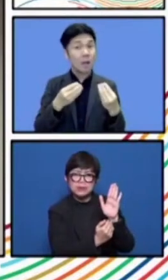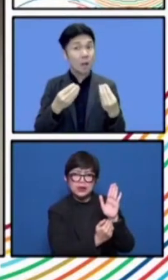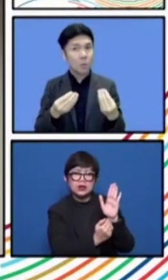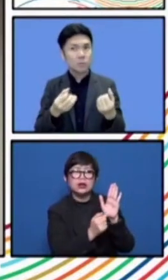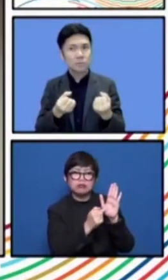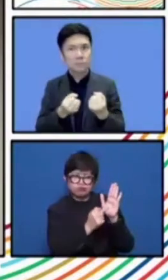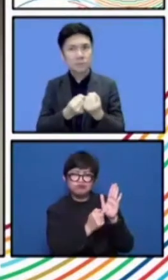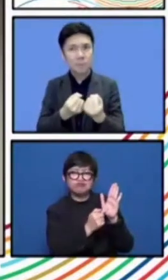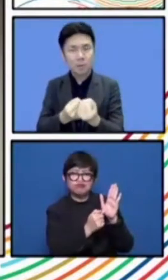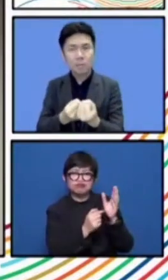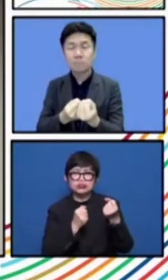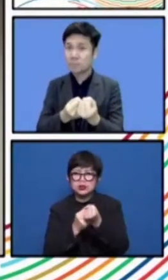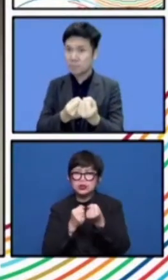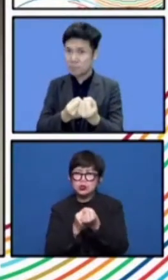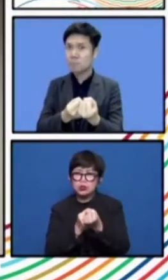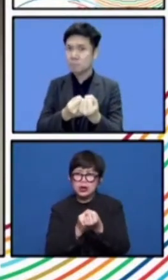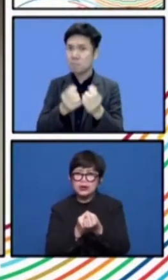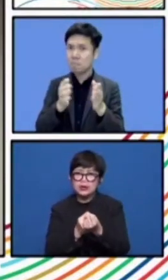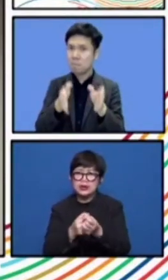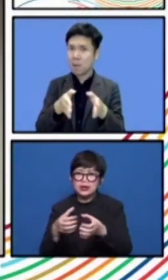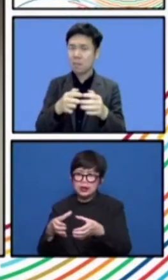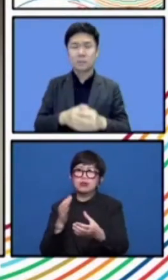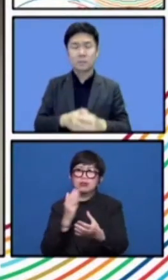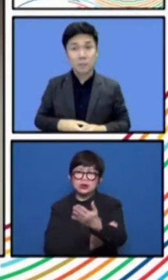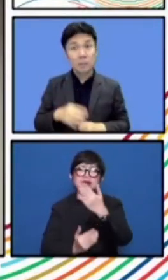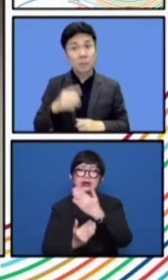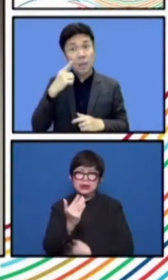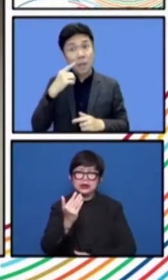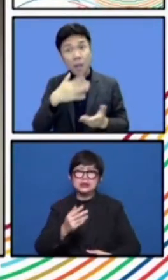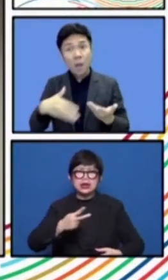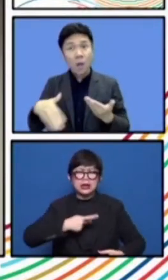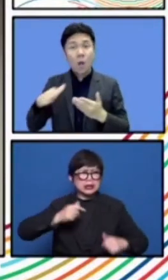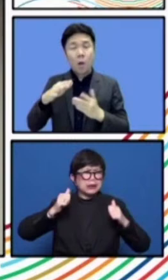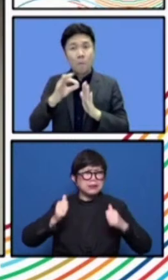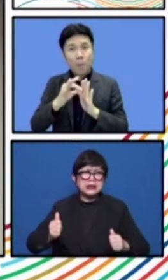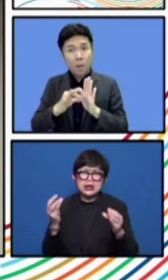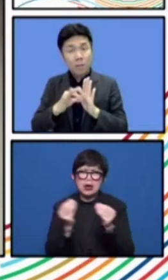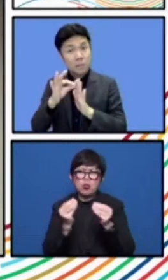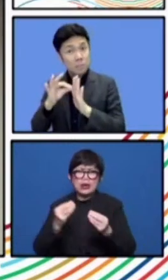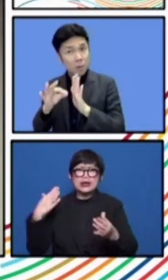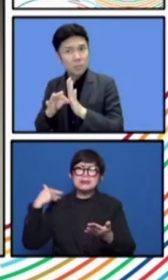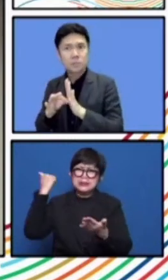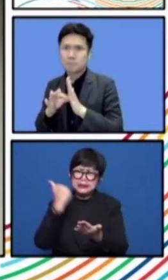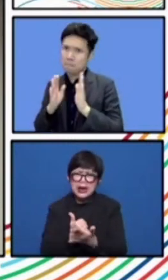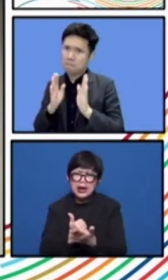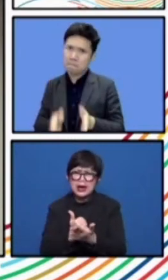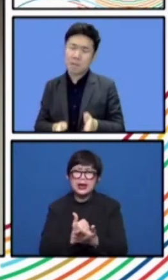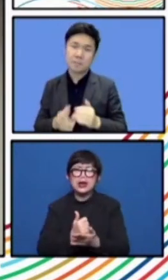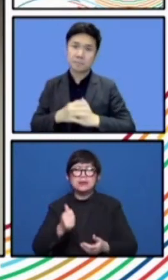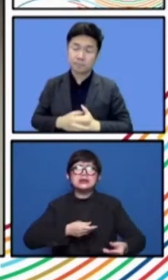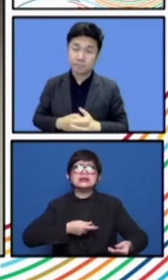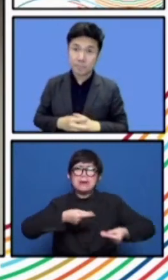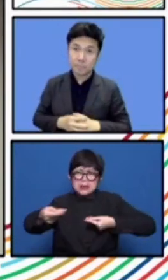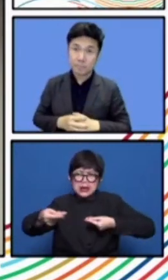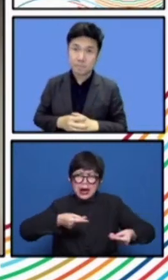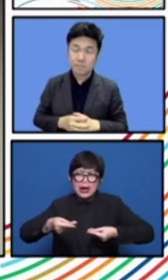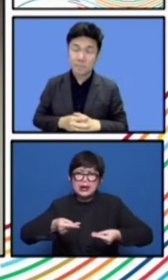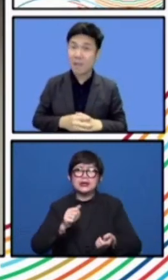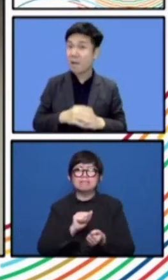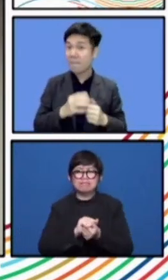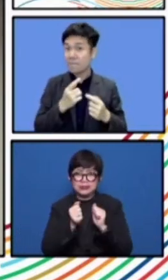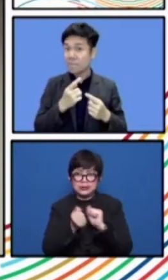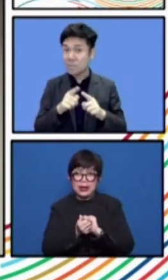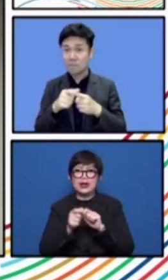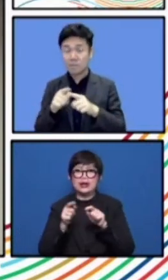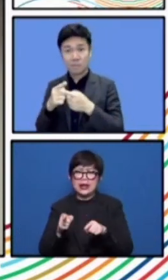disabilities in order to participate that we can craft policies to address those gaps so the first stage is data disaggregation to find out